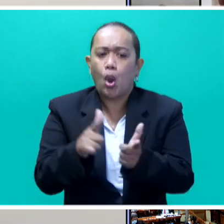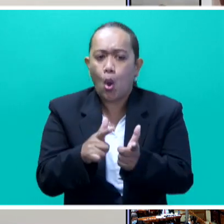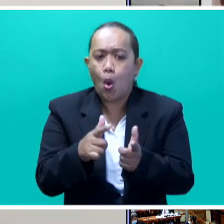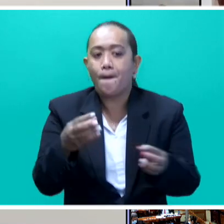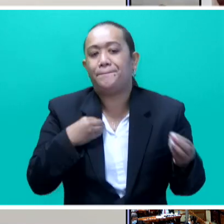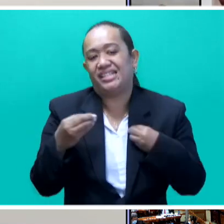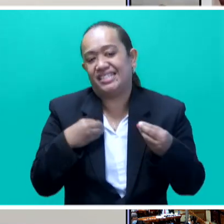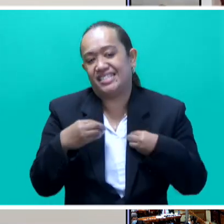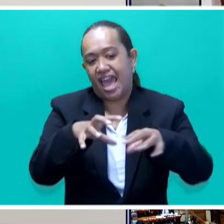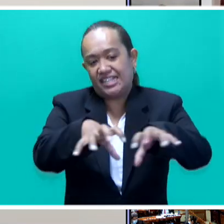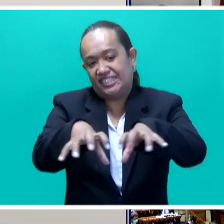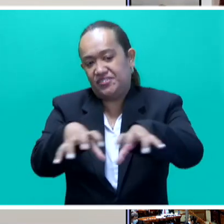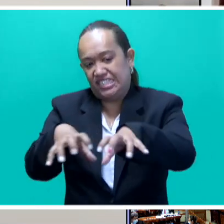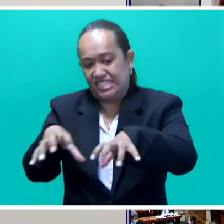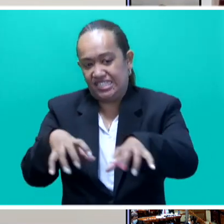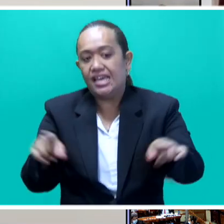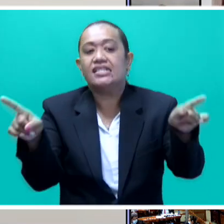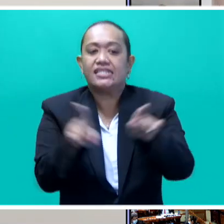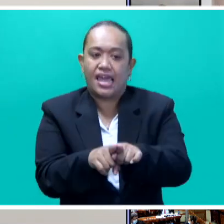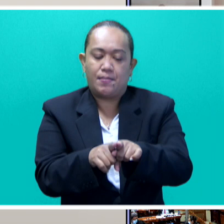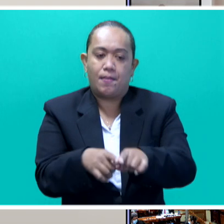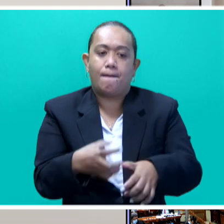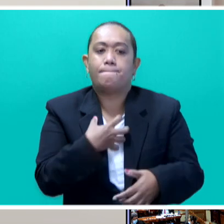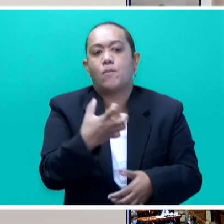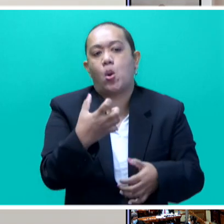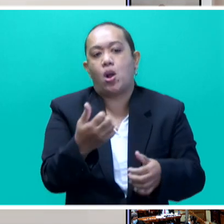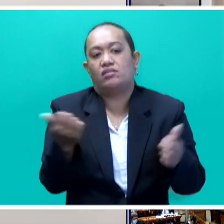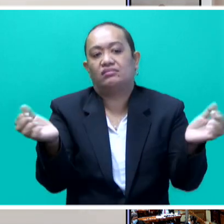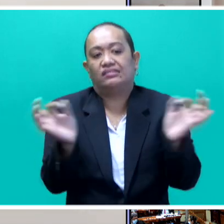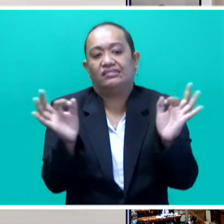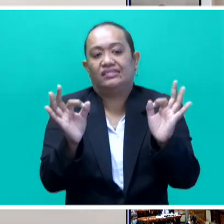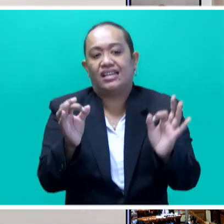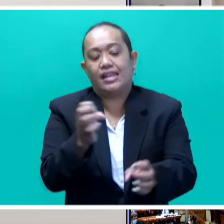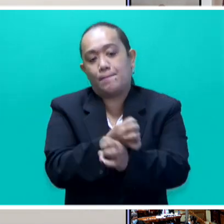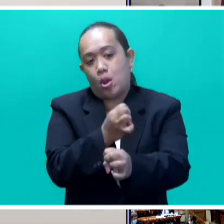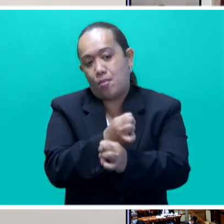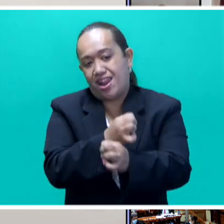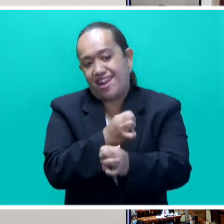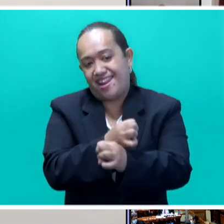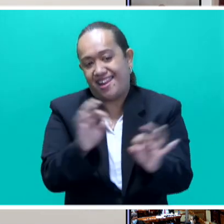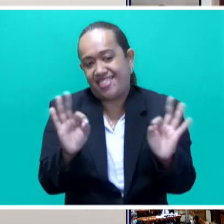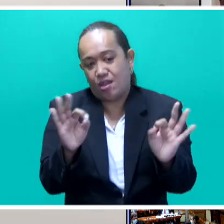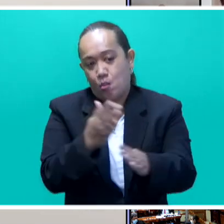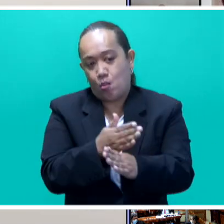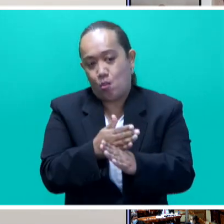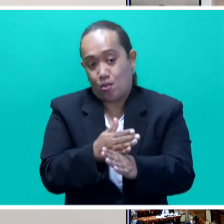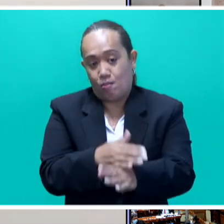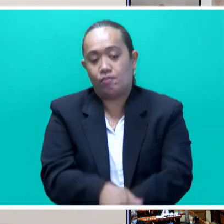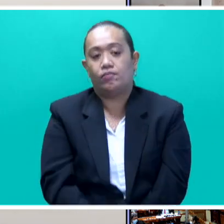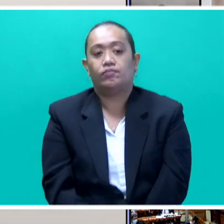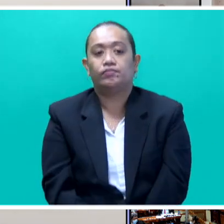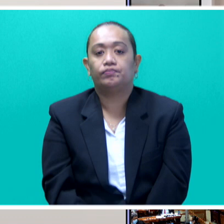activity and unemployment, which has been exacerbated by the second wave of the